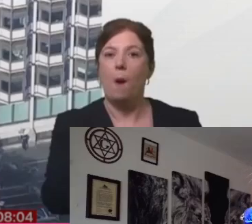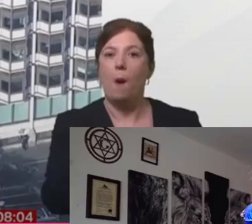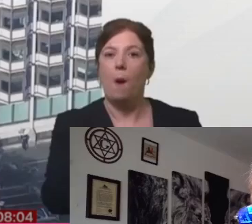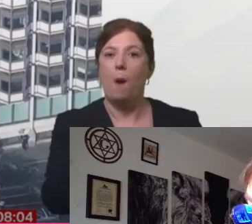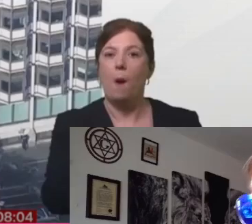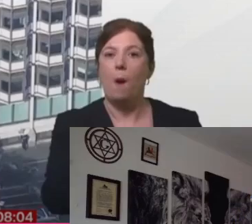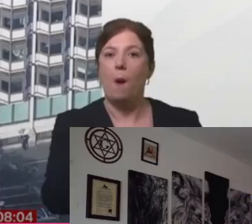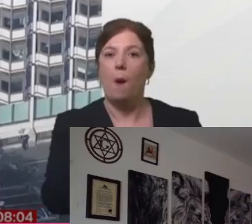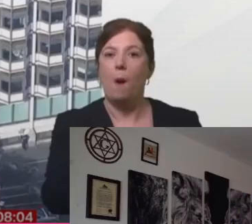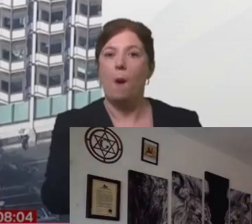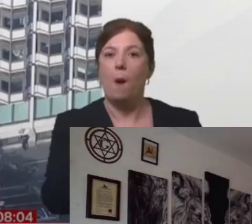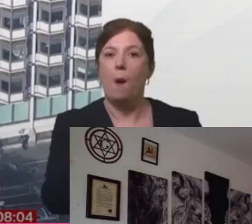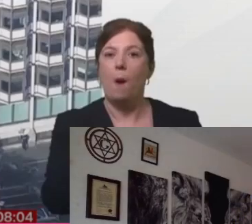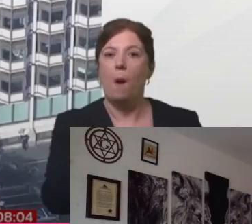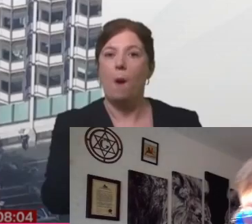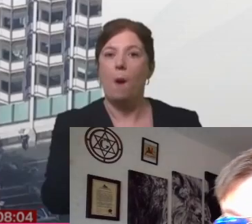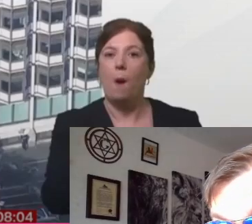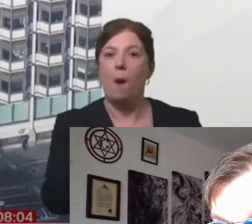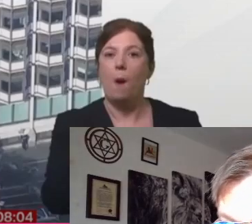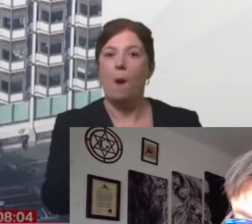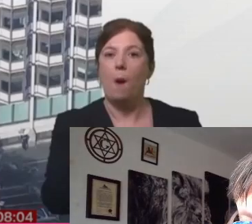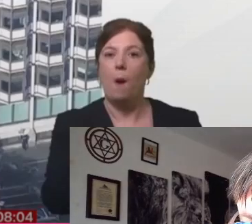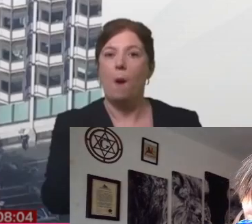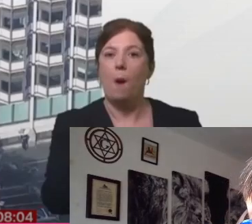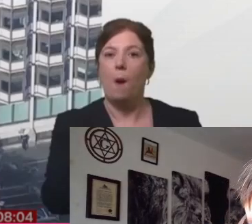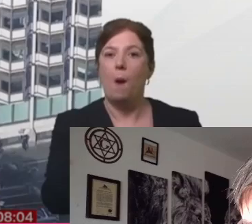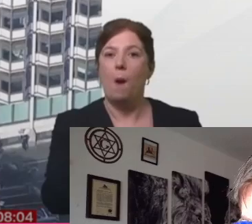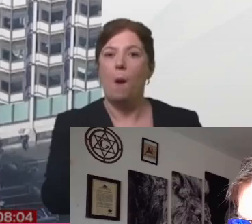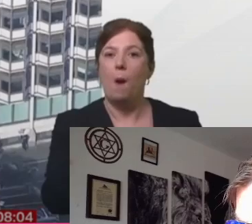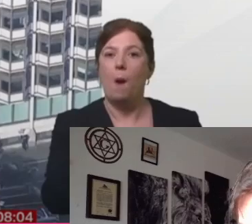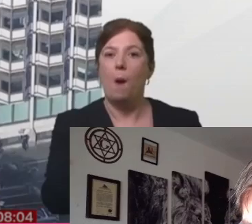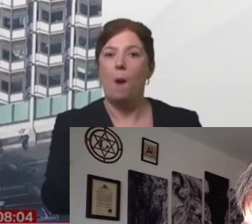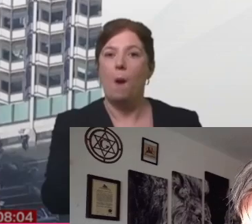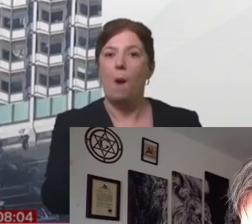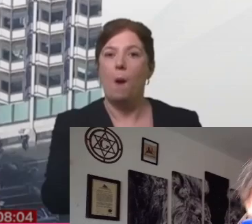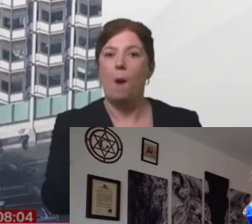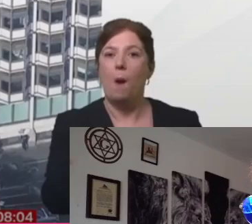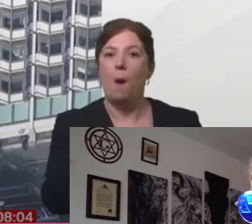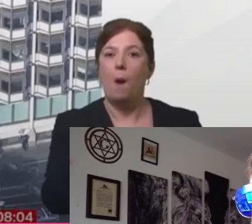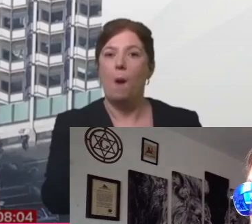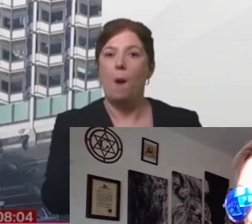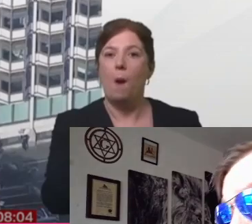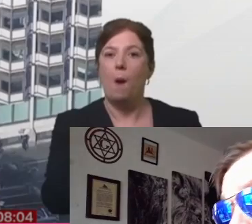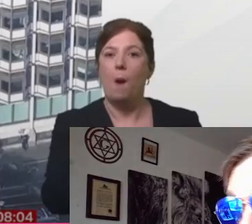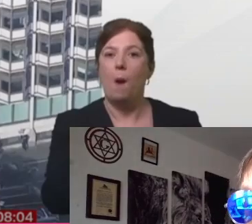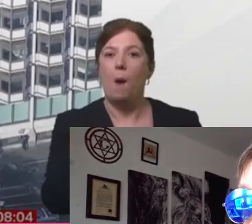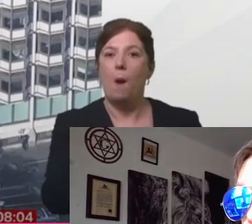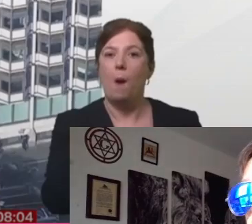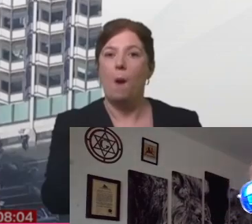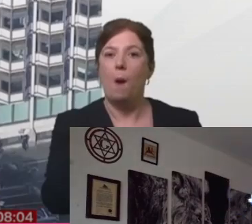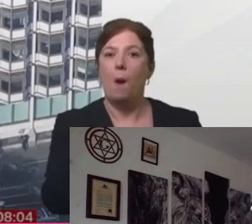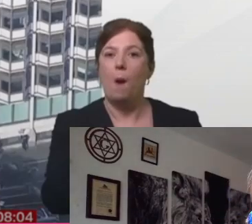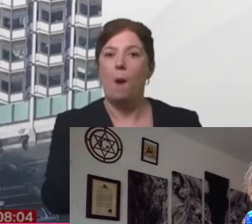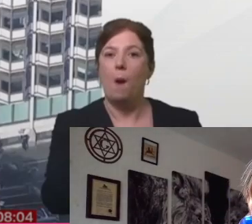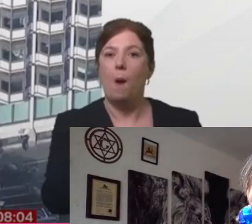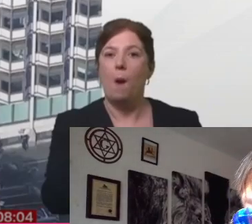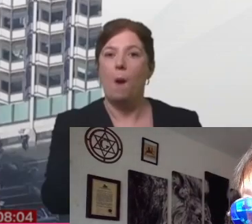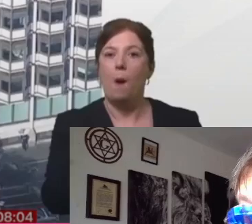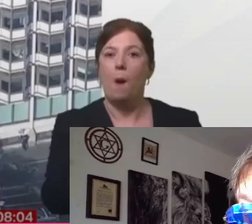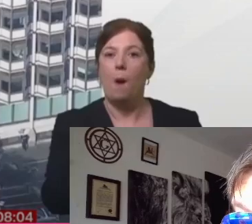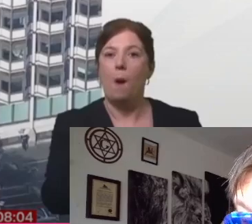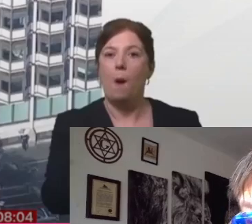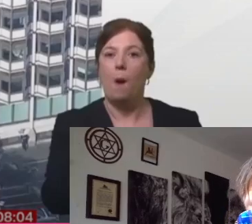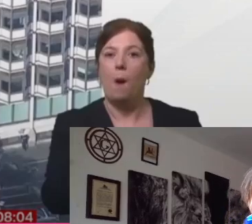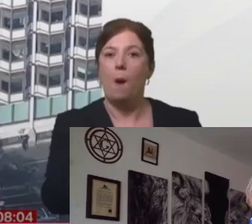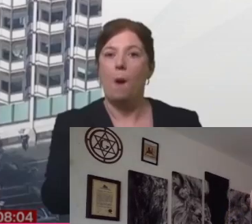in your favour. And if you're a billionaire, a millionaire, a wee % in tax either way makes a fucking